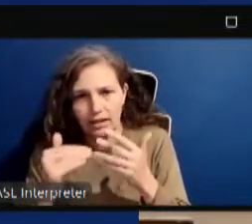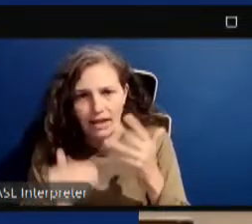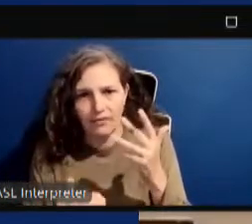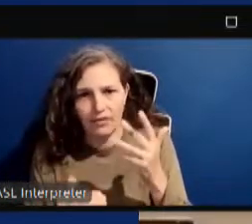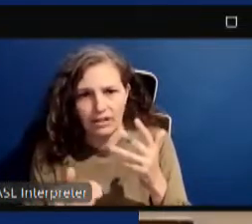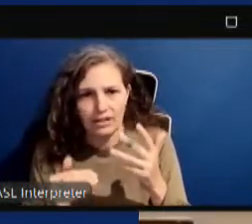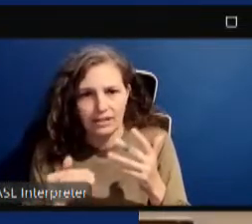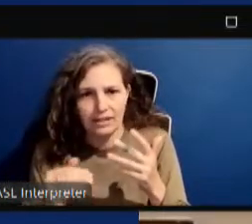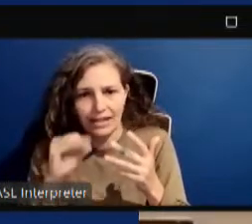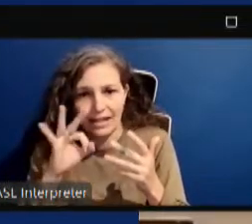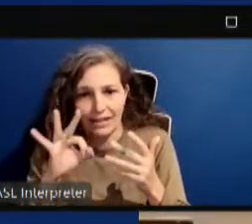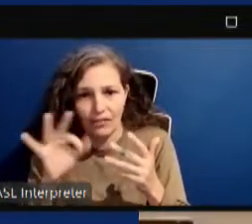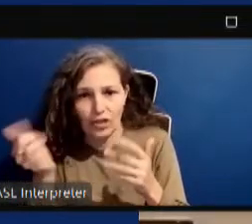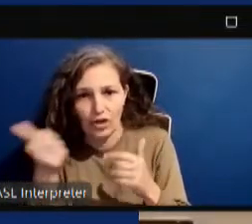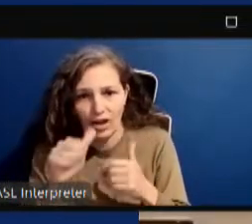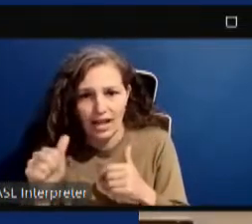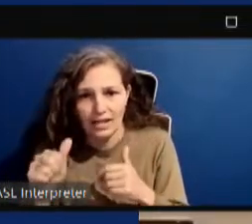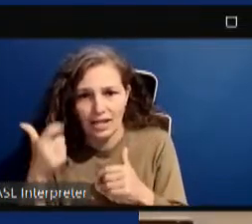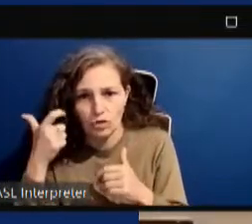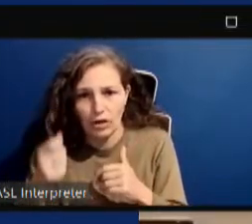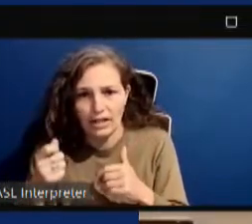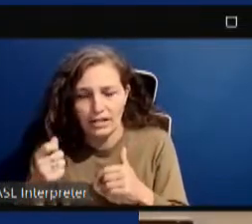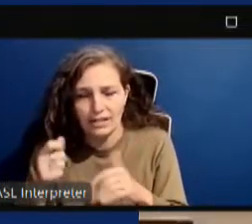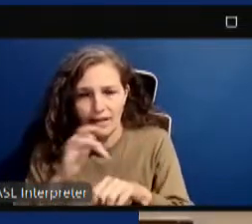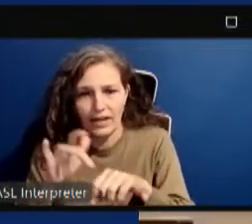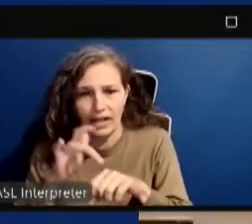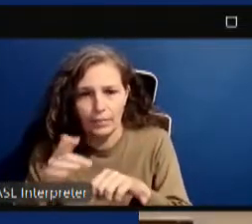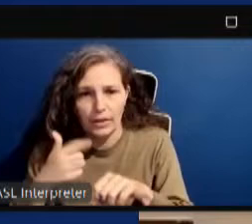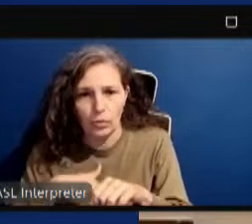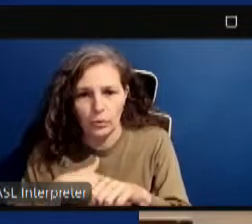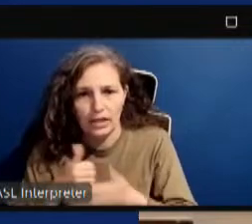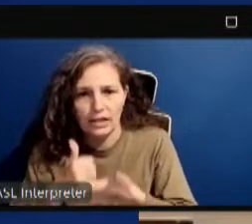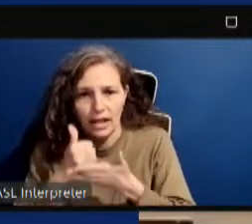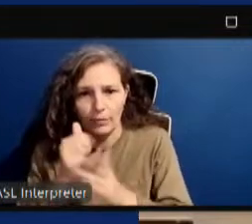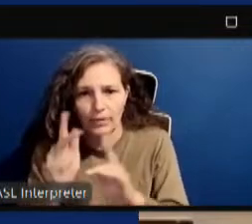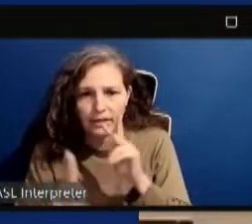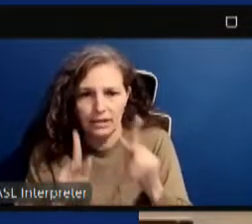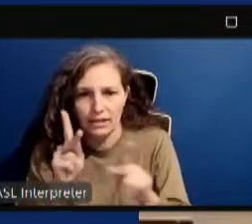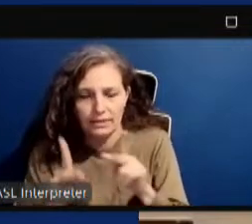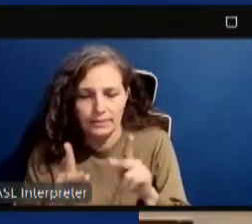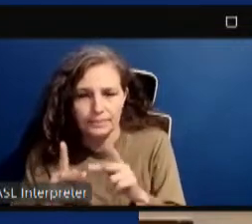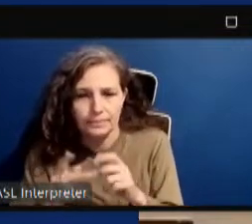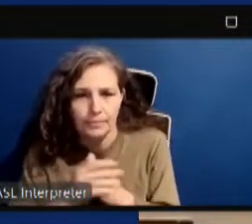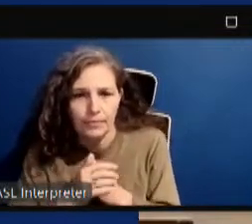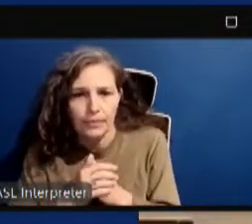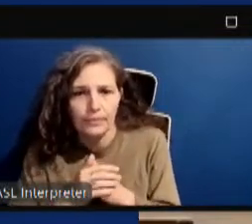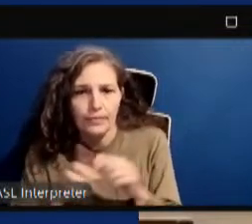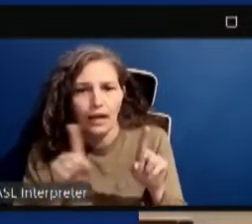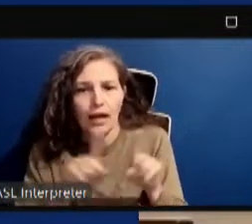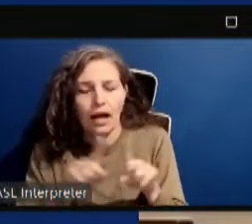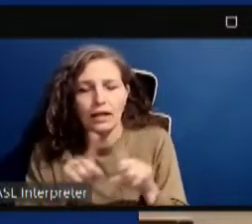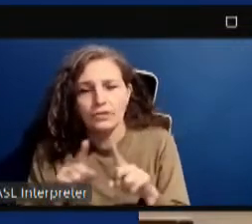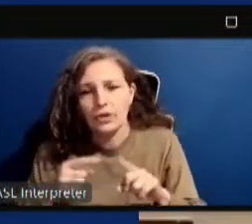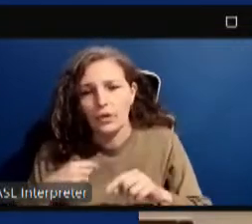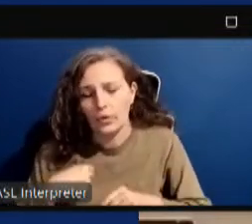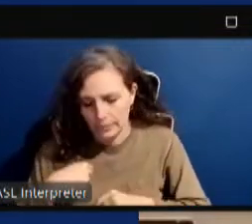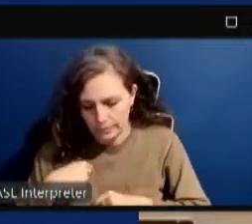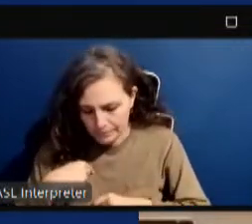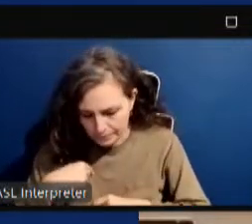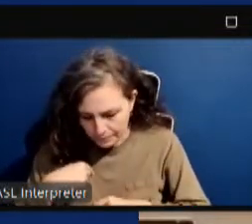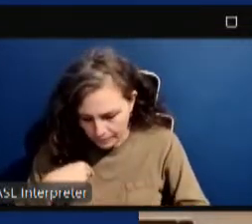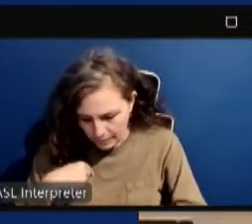grants available that we can then turn around and work with the individuals on. But also I would point to